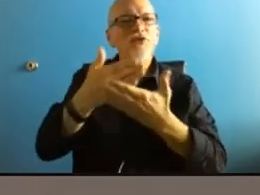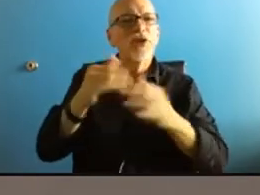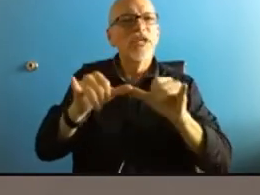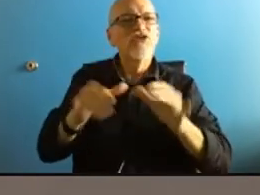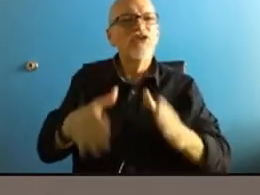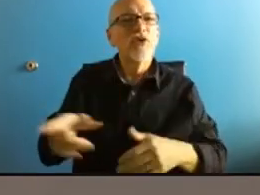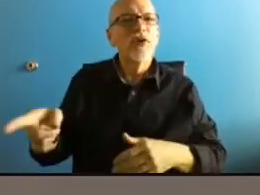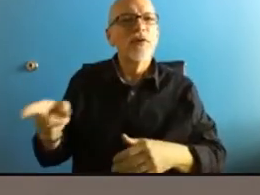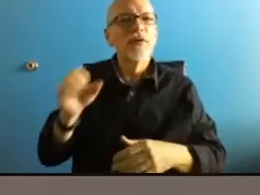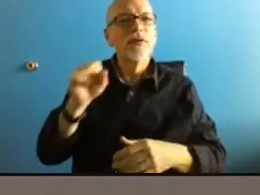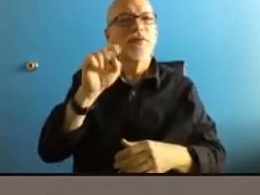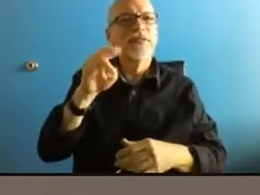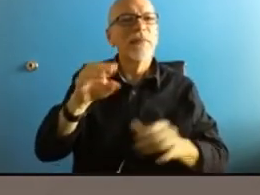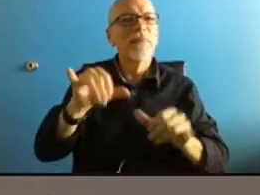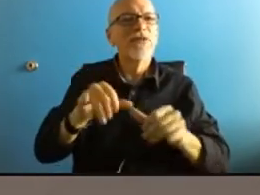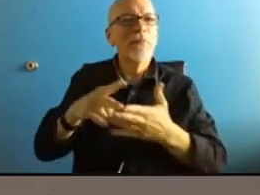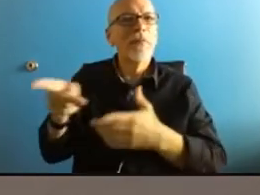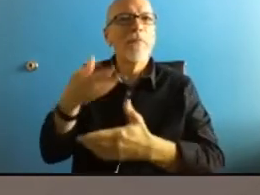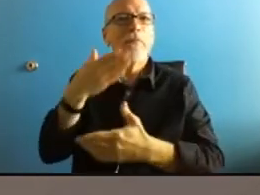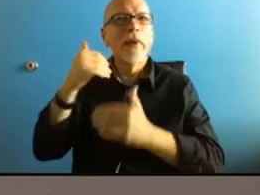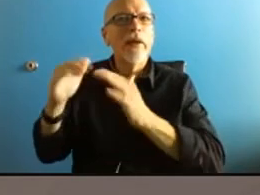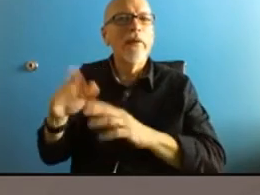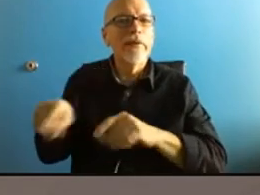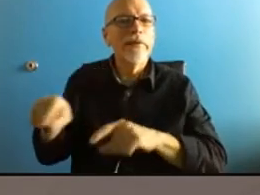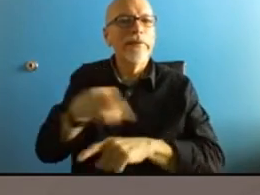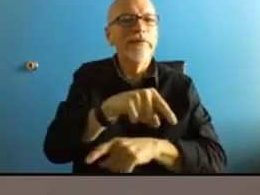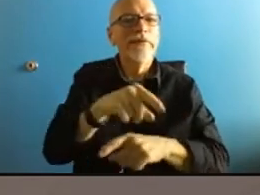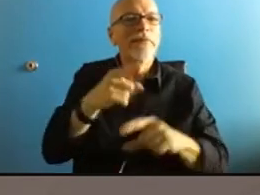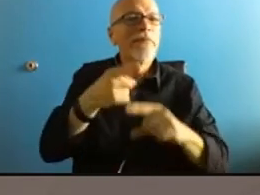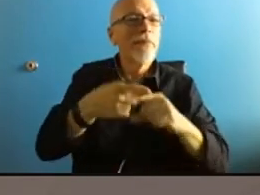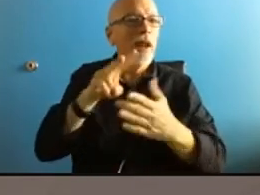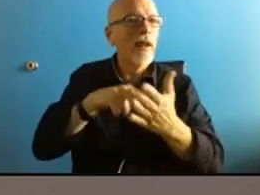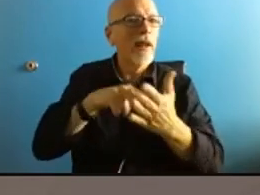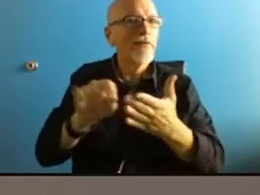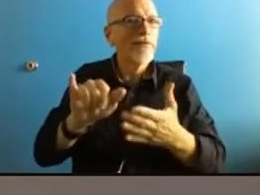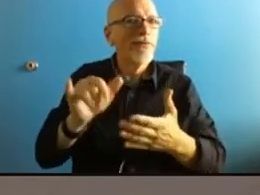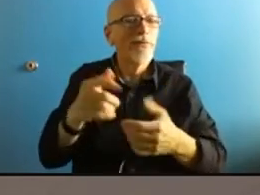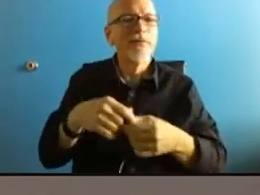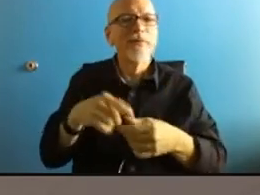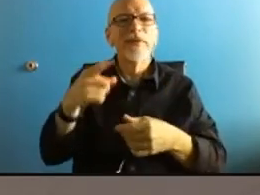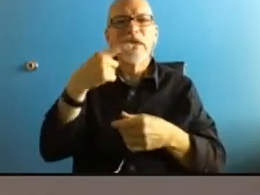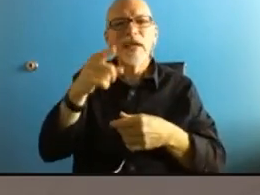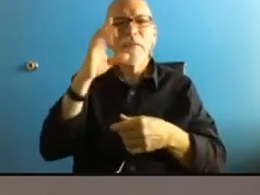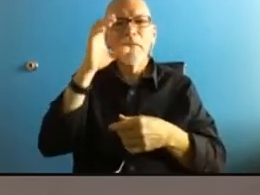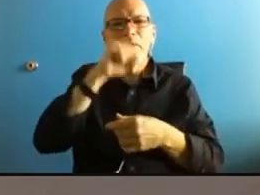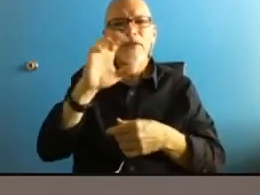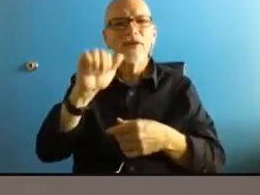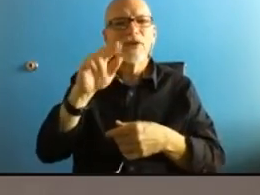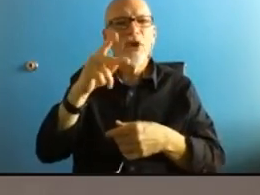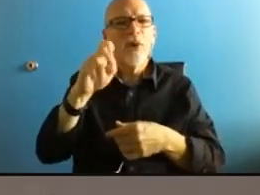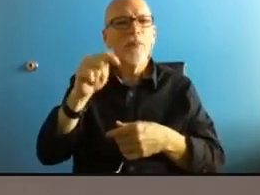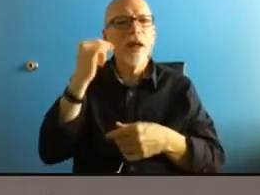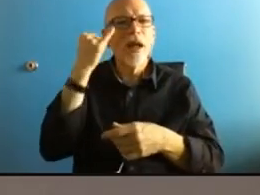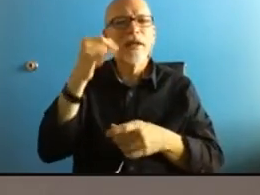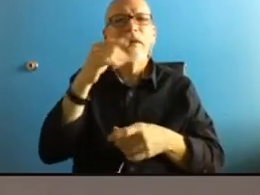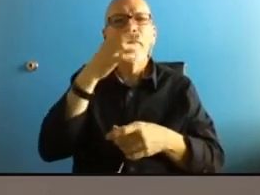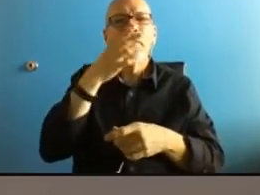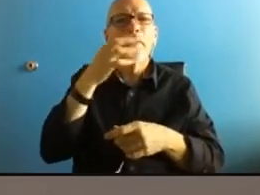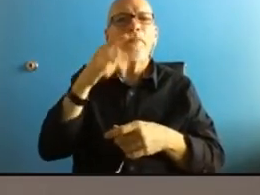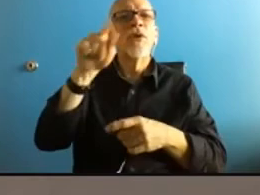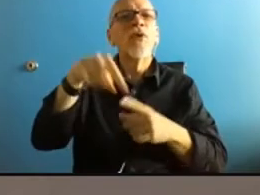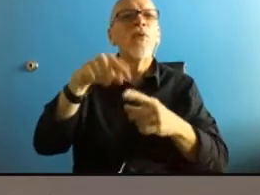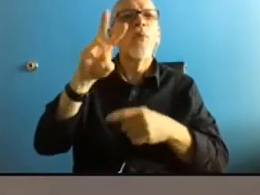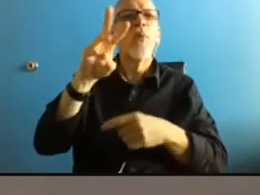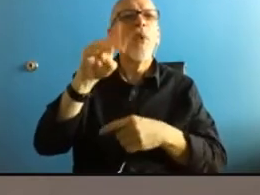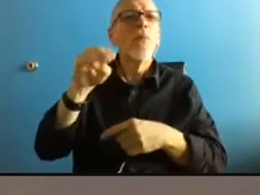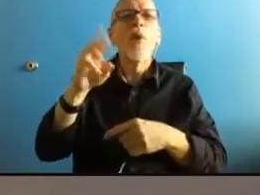right there, as well as doing the story with the literacy. And I had a question. She said she missed the carpet idea. That is, you can go to Walmart and other places, and